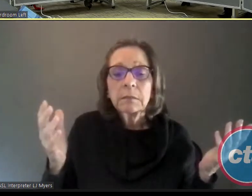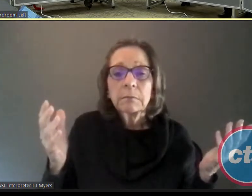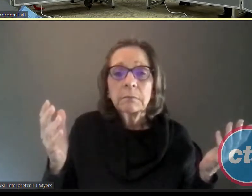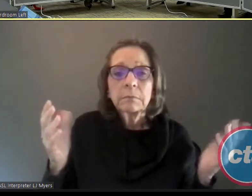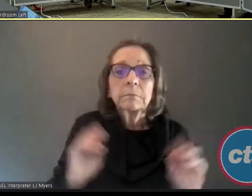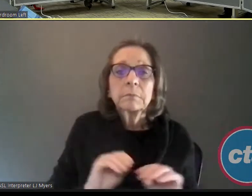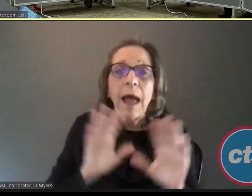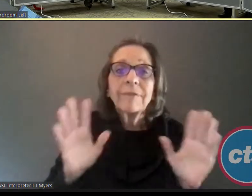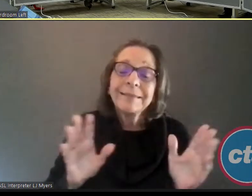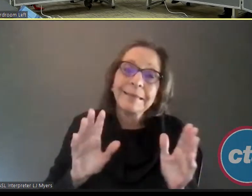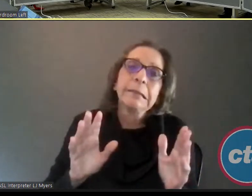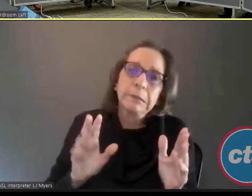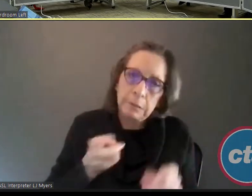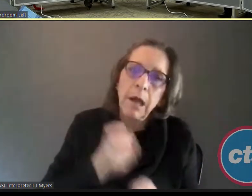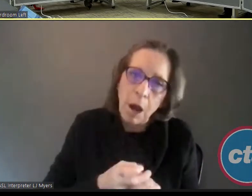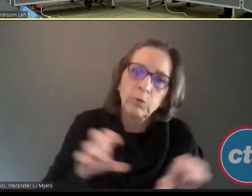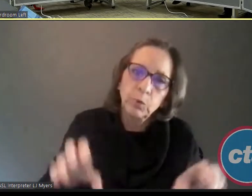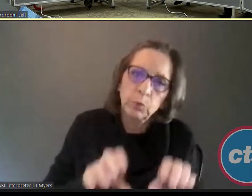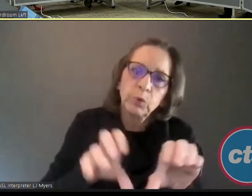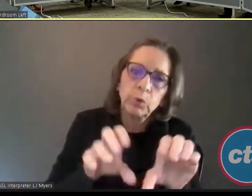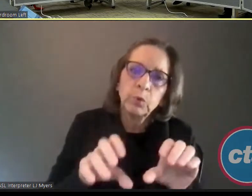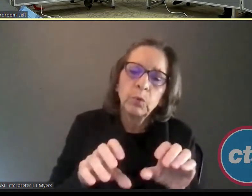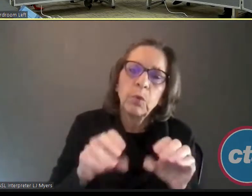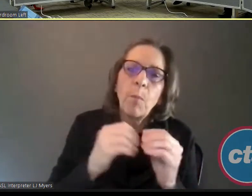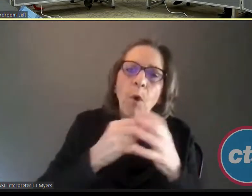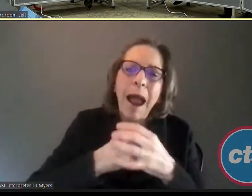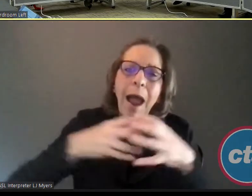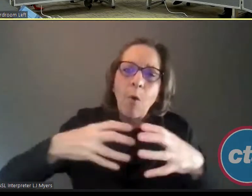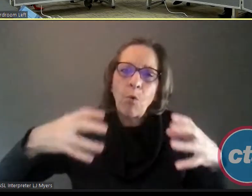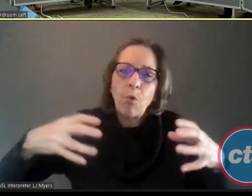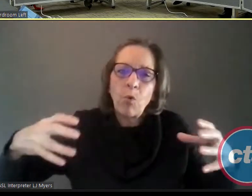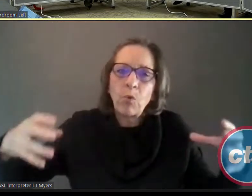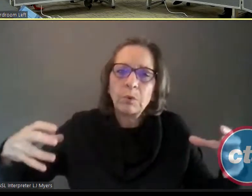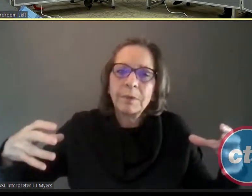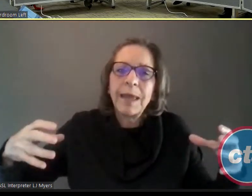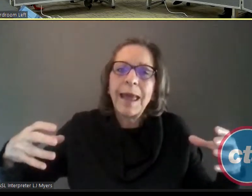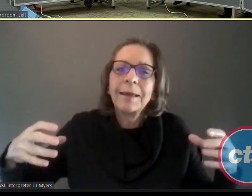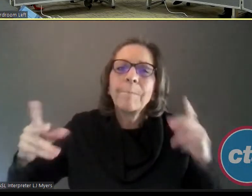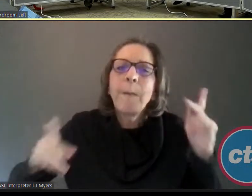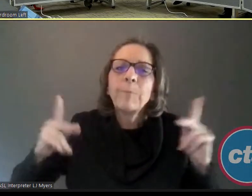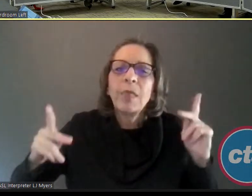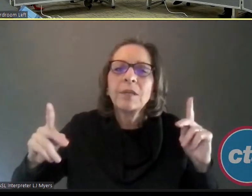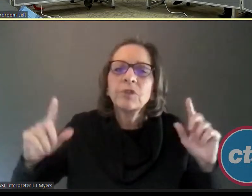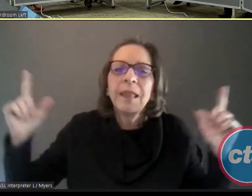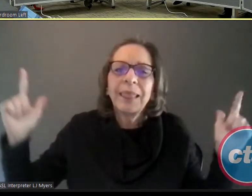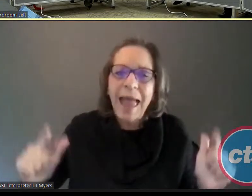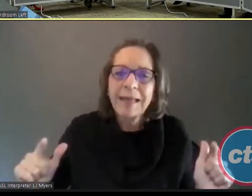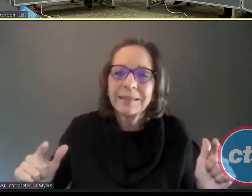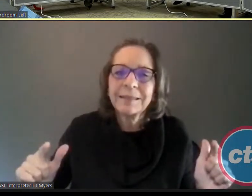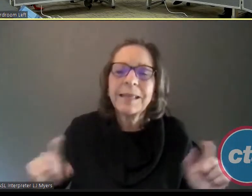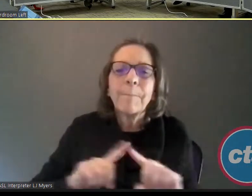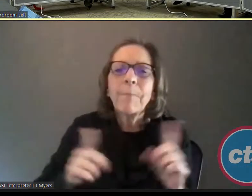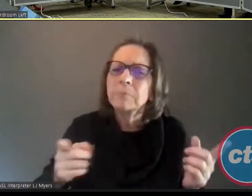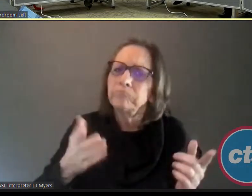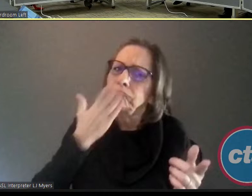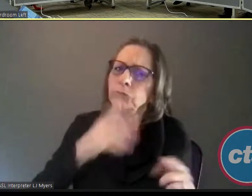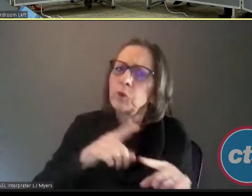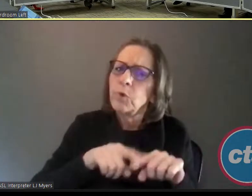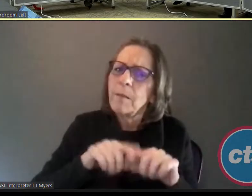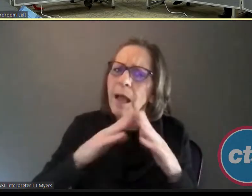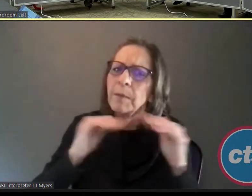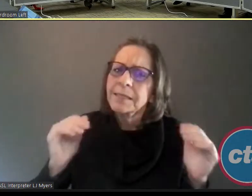obviously that gets harder and harder to do perhaps the further out you go and as density drops. But I think that's part of building a reliable system, that you